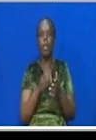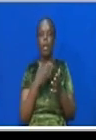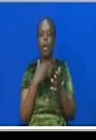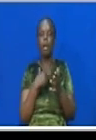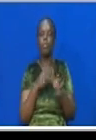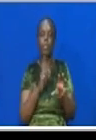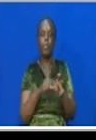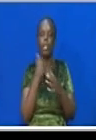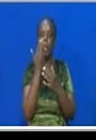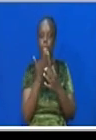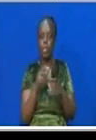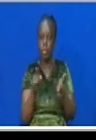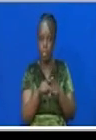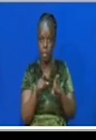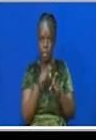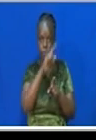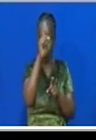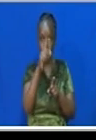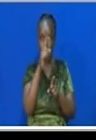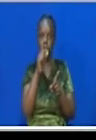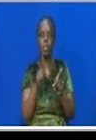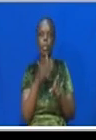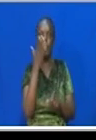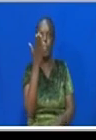question given. So learner,